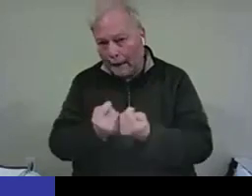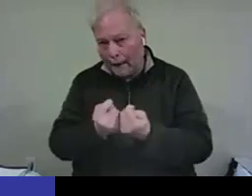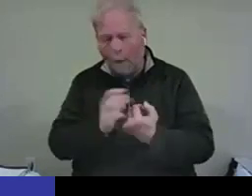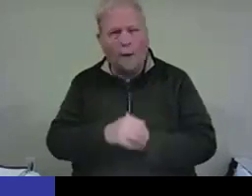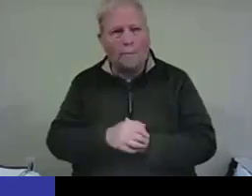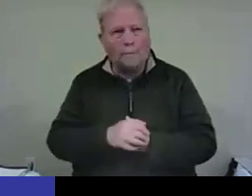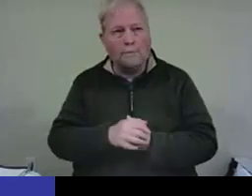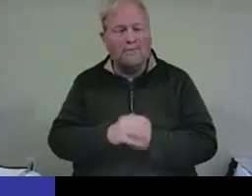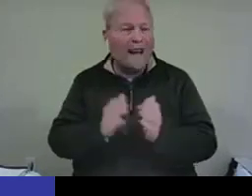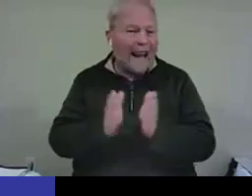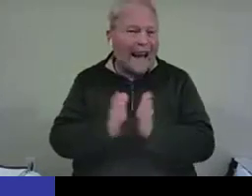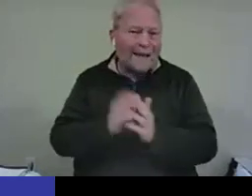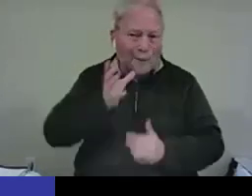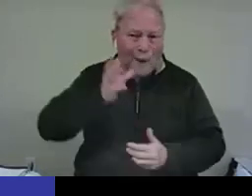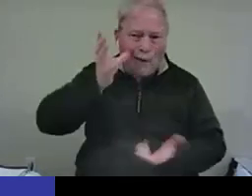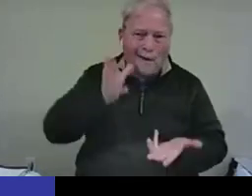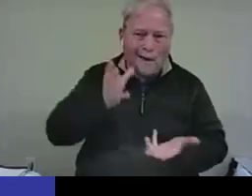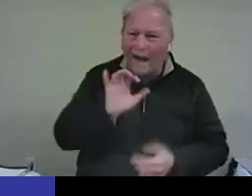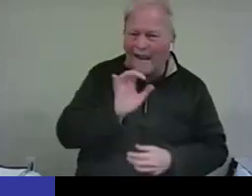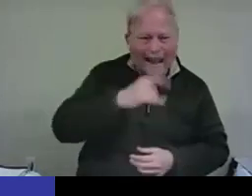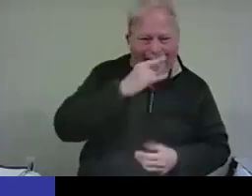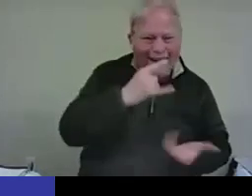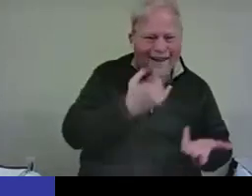at home. And